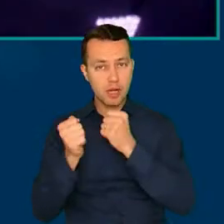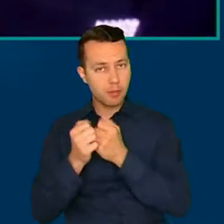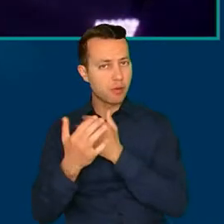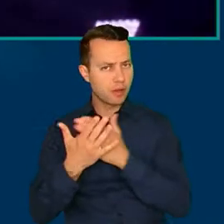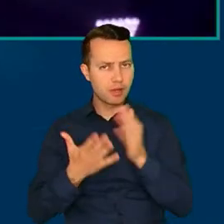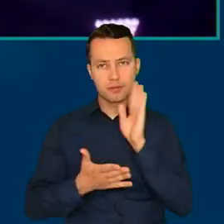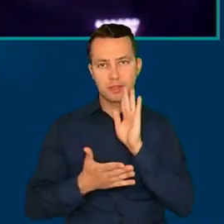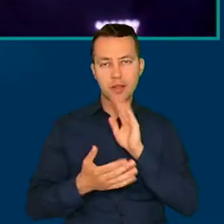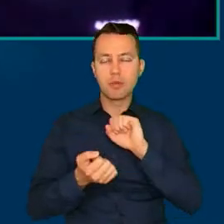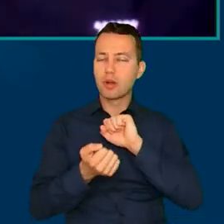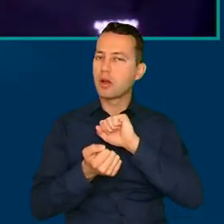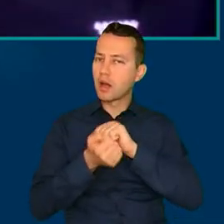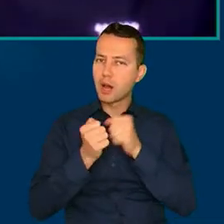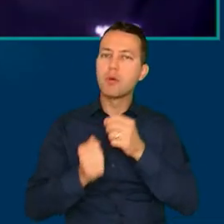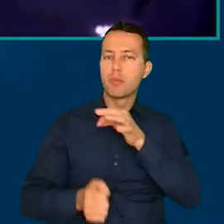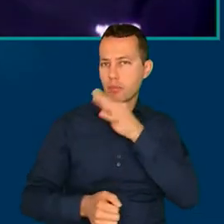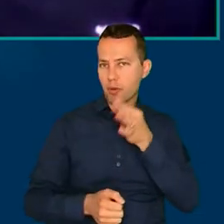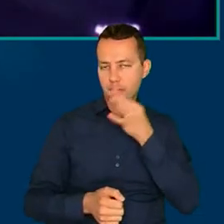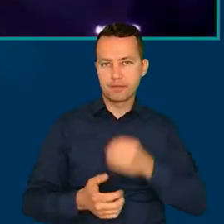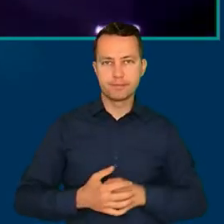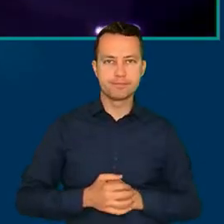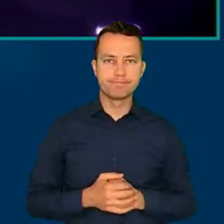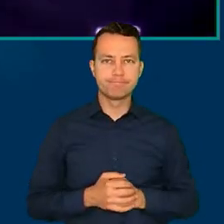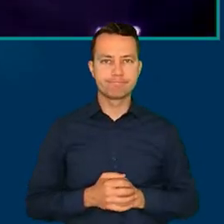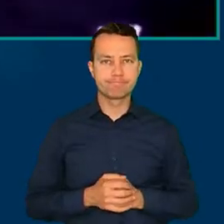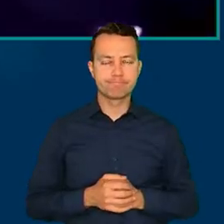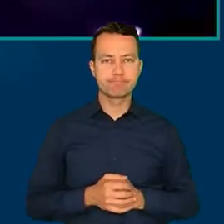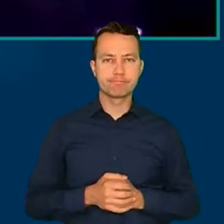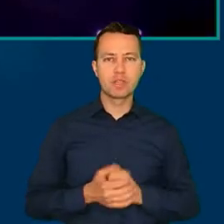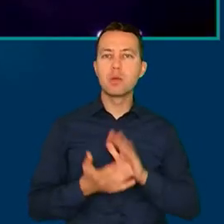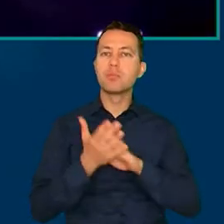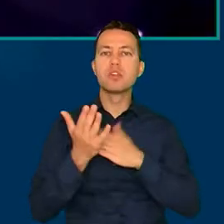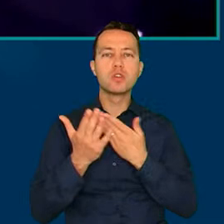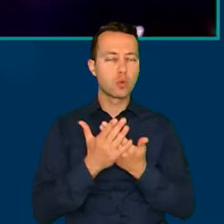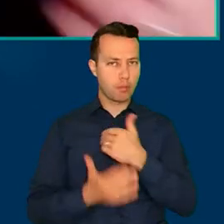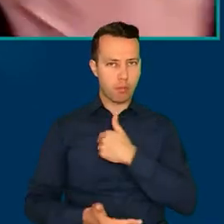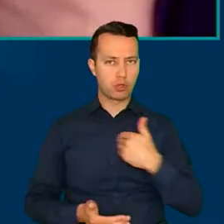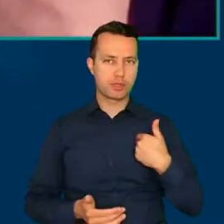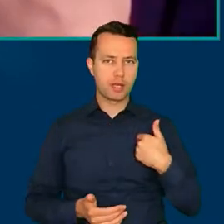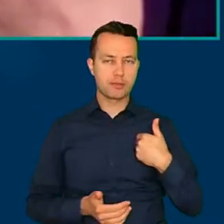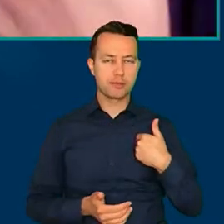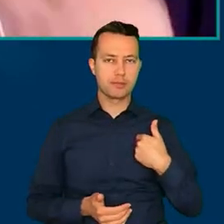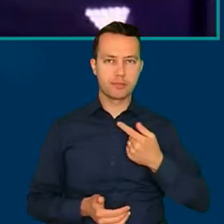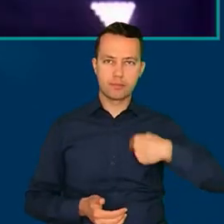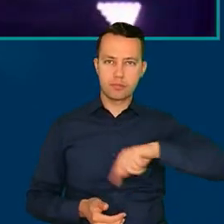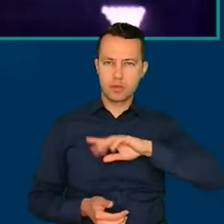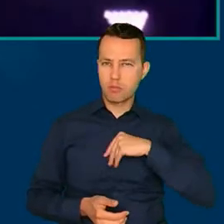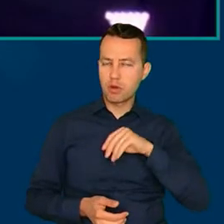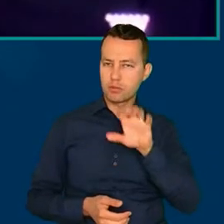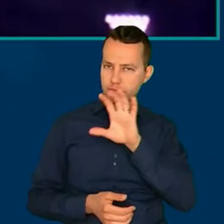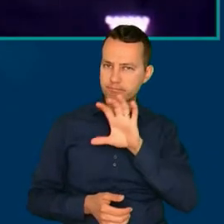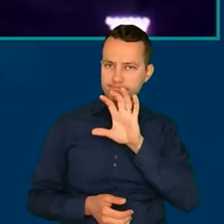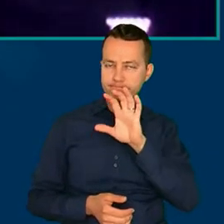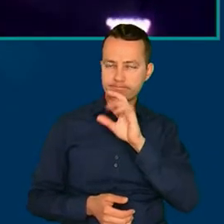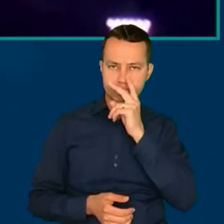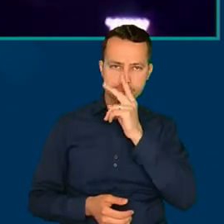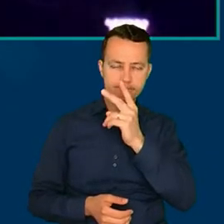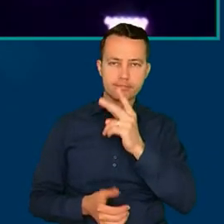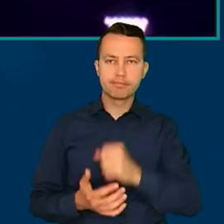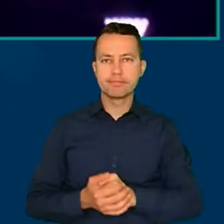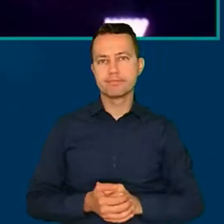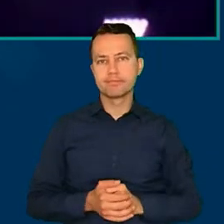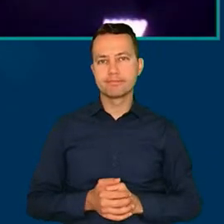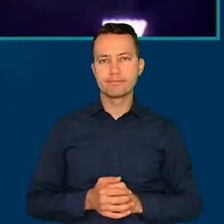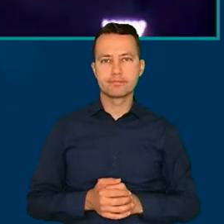and continuation or implementation of more effective solutions. On the example of Poland, maybe this is the